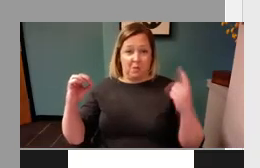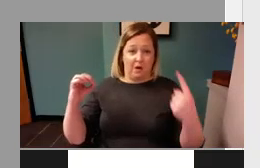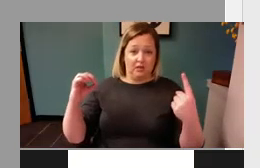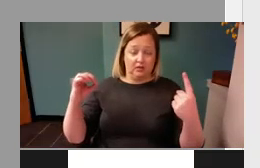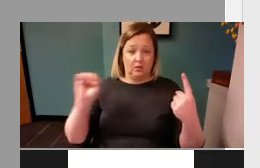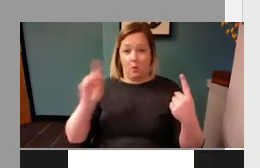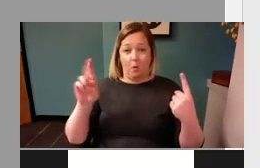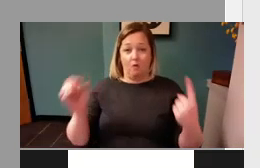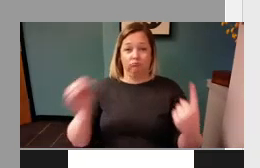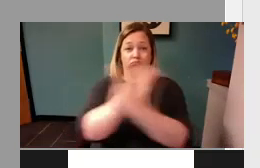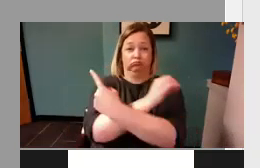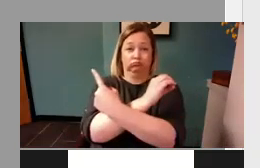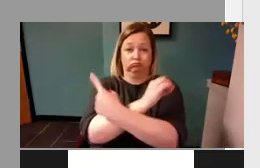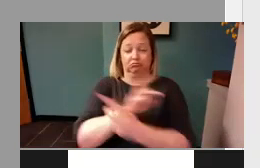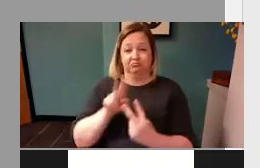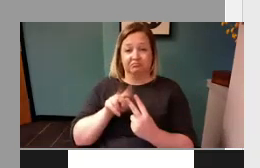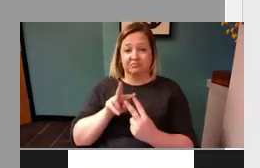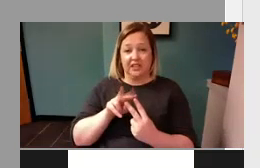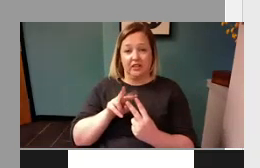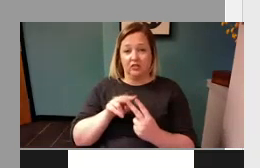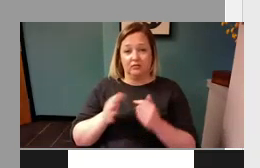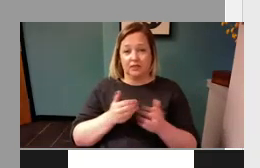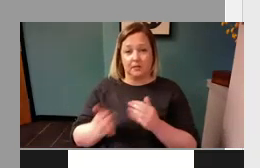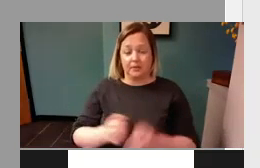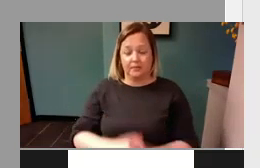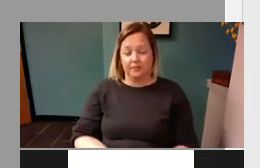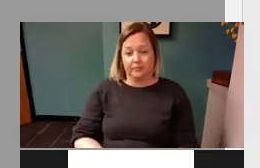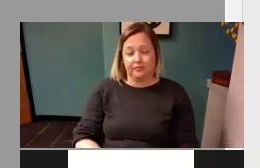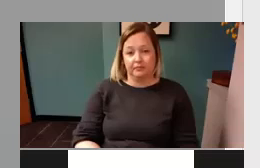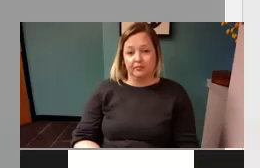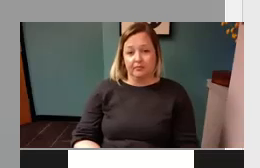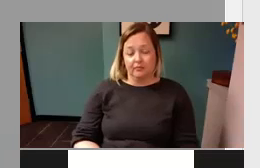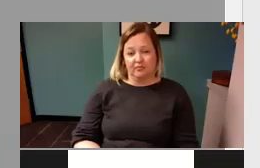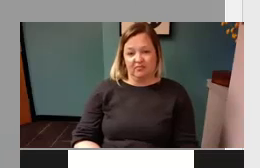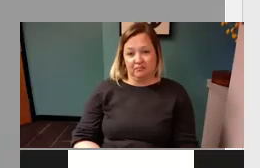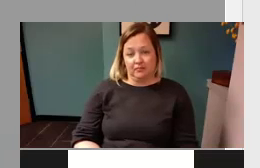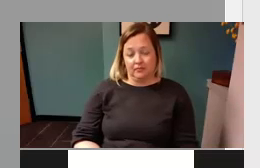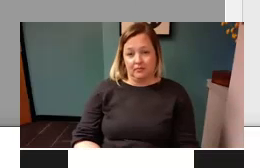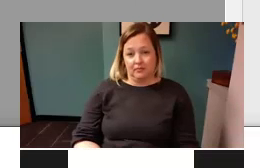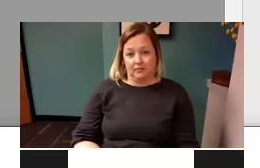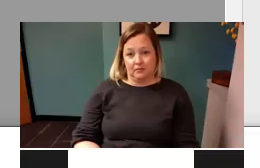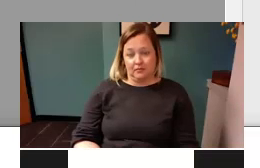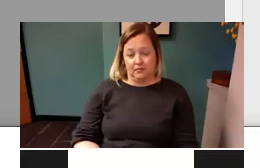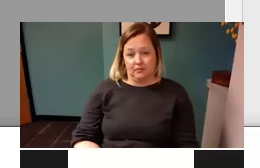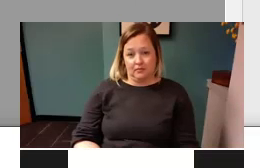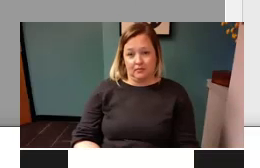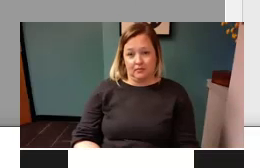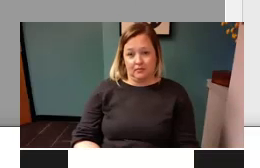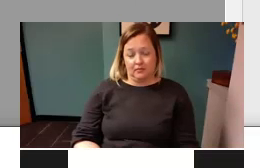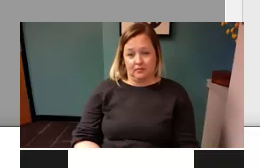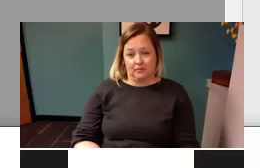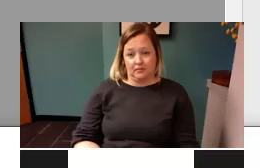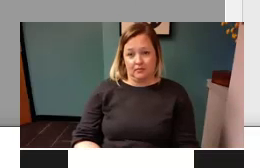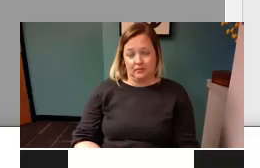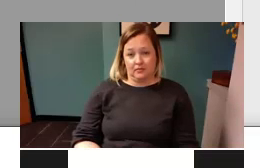example. Okay, so then you could have A as 1 and then B would be 0, 1, 0. Yes.